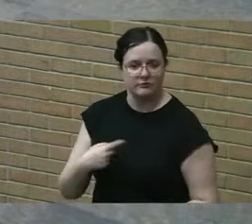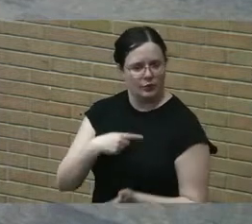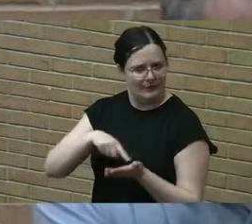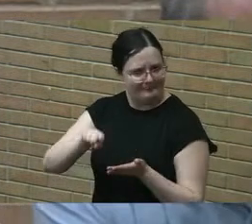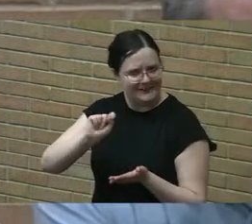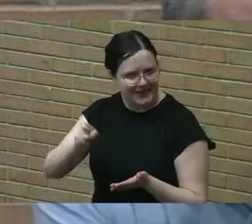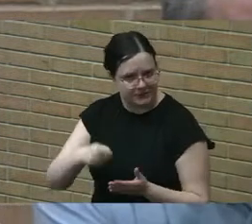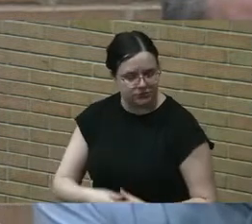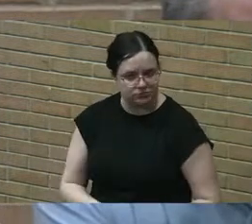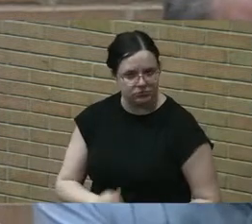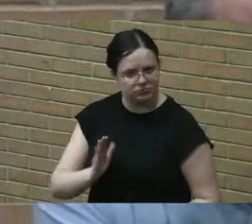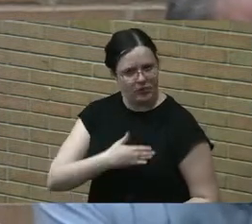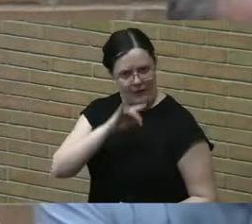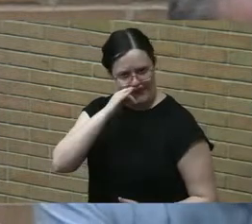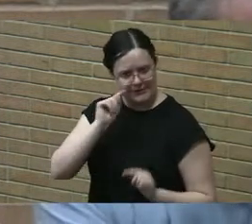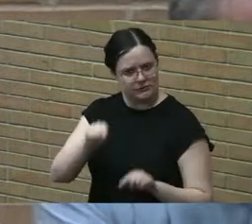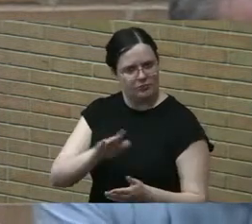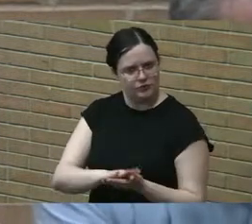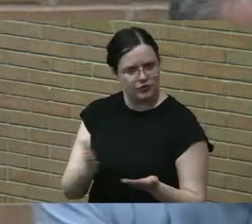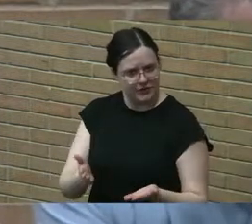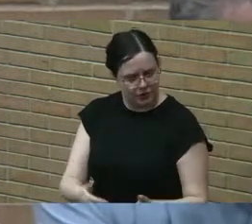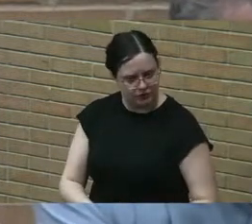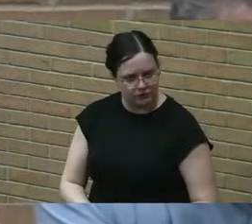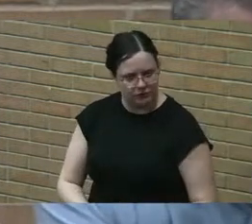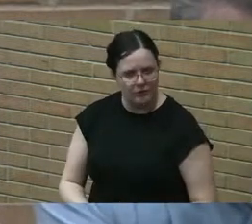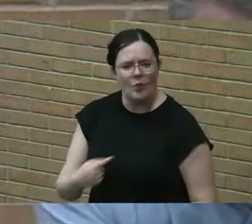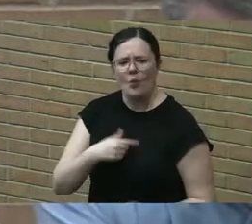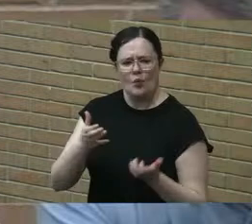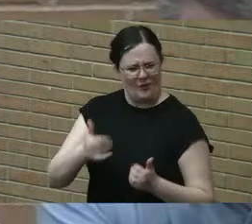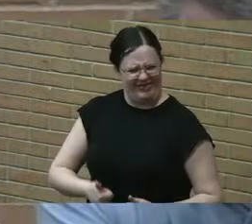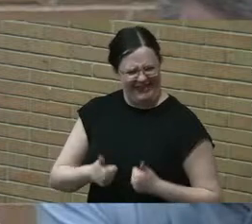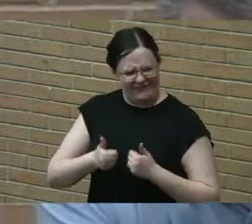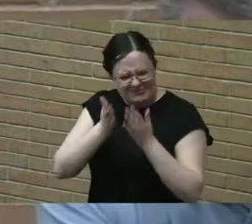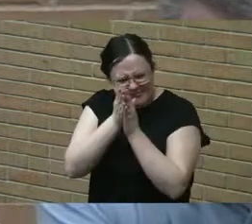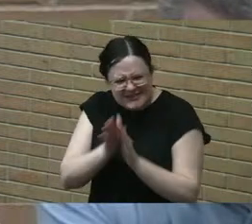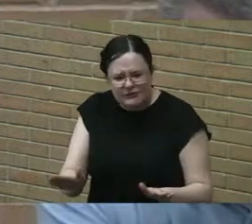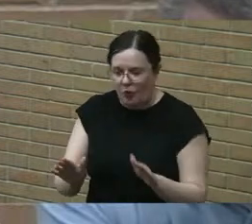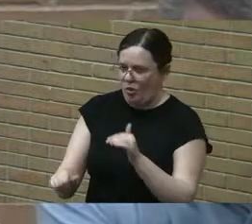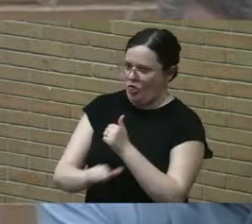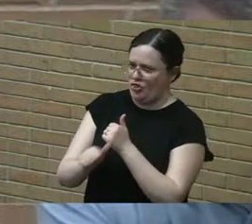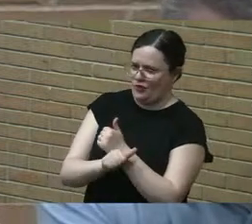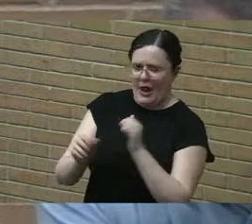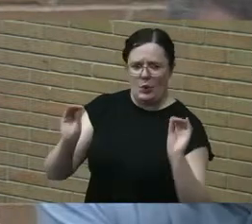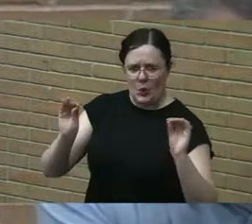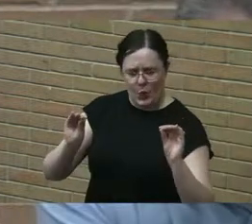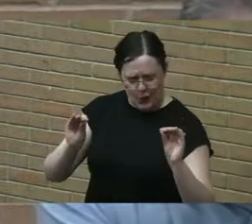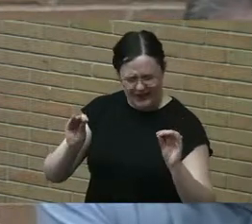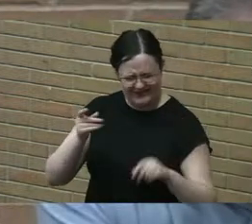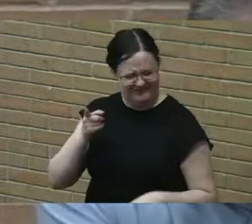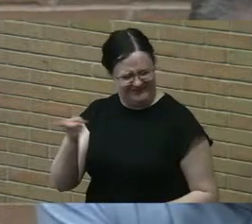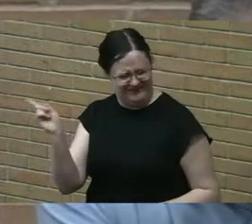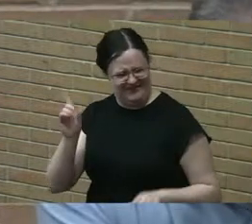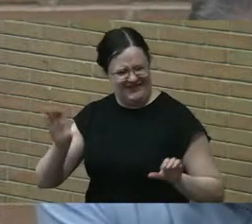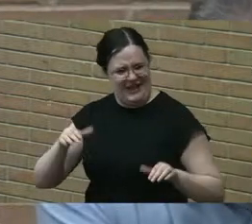here. We want a peaceful life free of threats. Why will you not act?